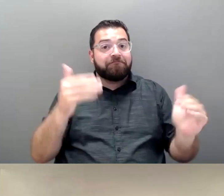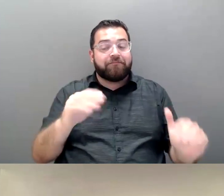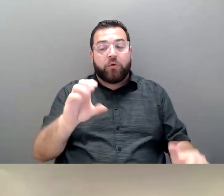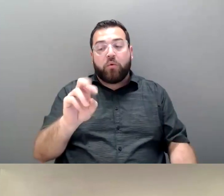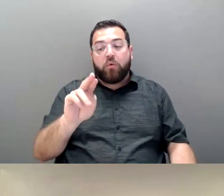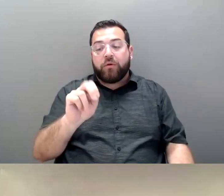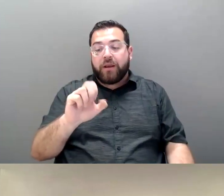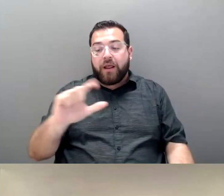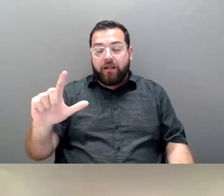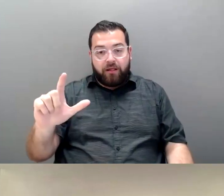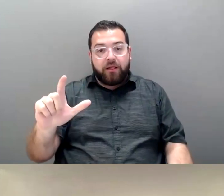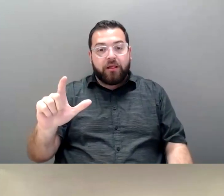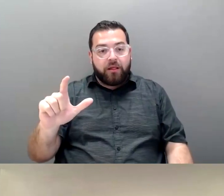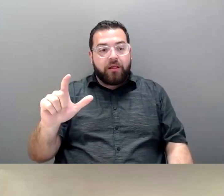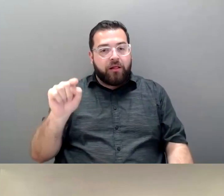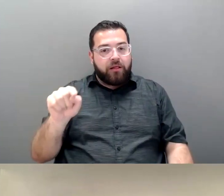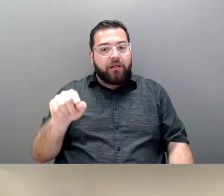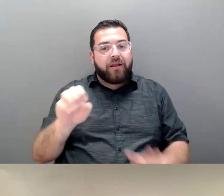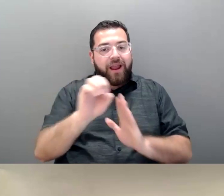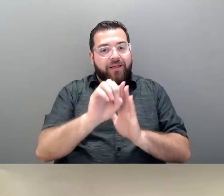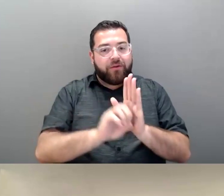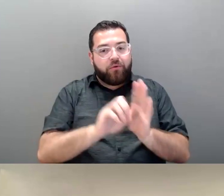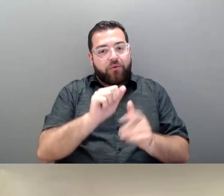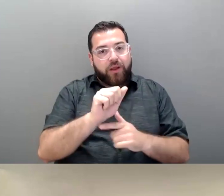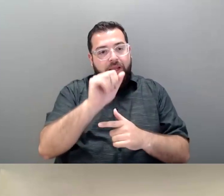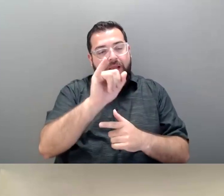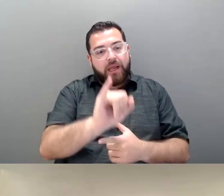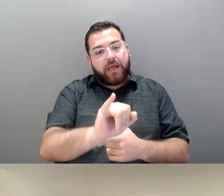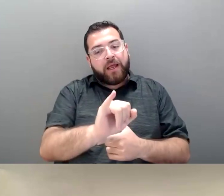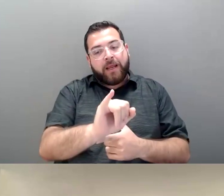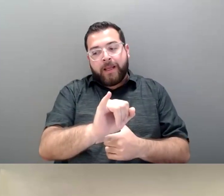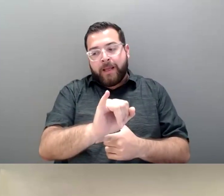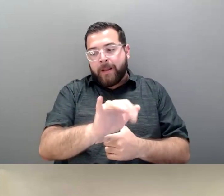is an ethical AI kind of